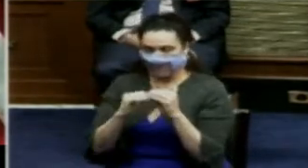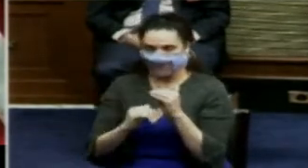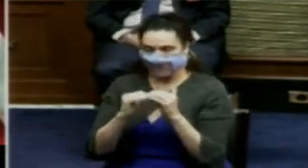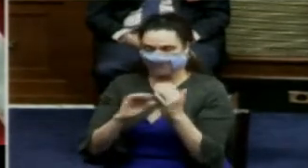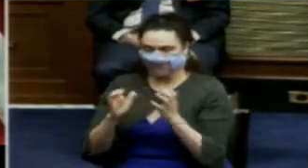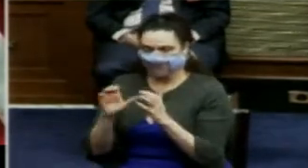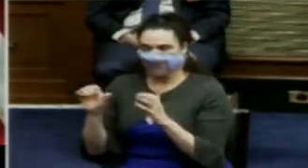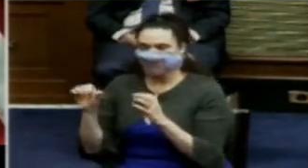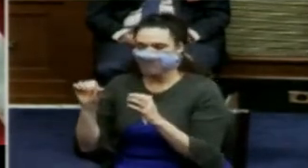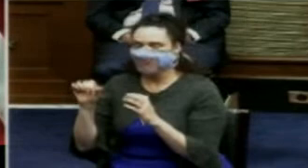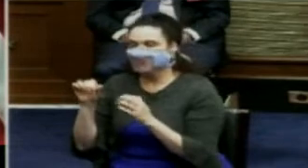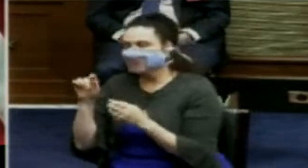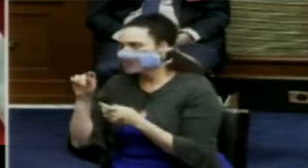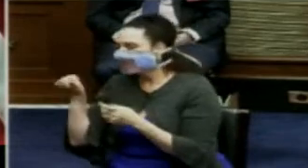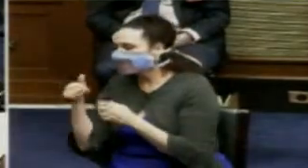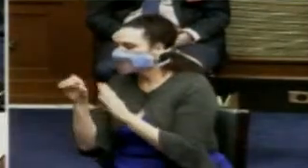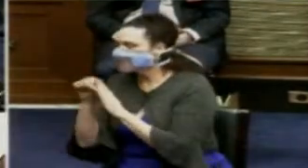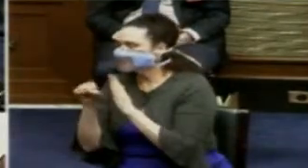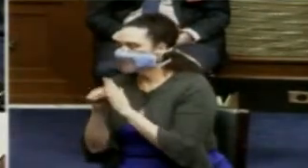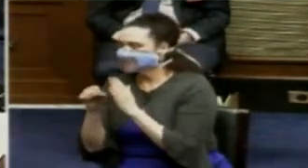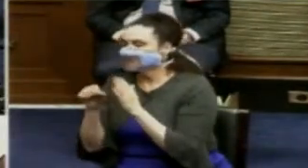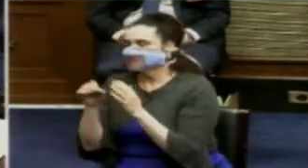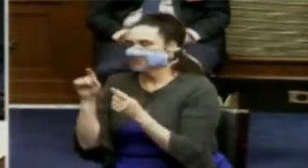least populous state in this country?